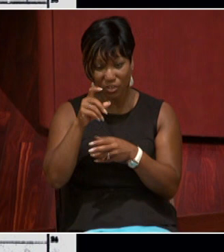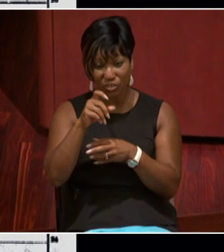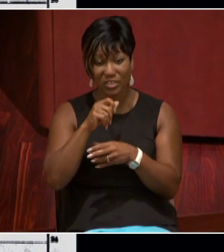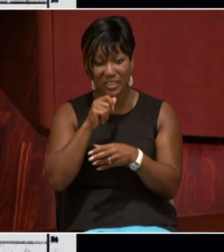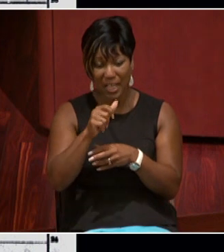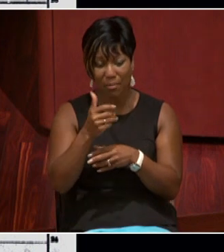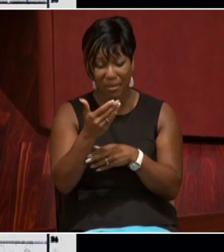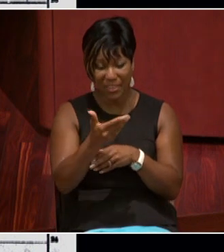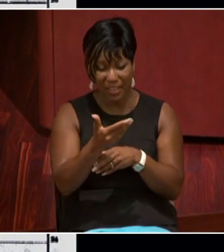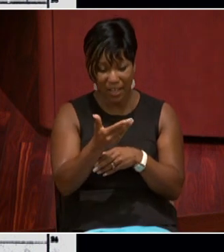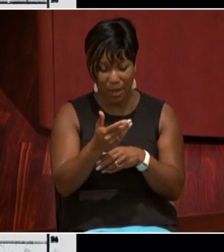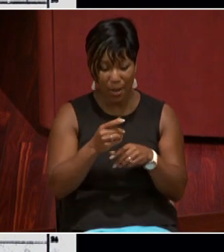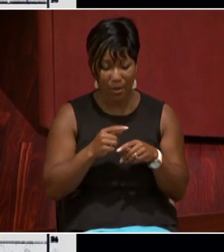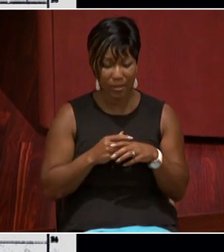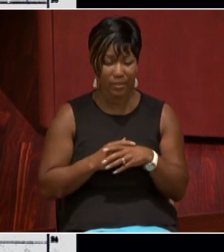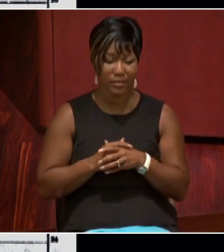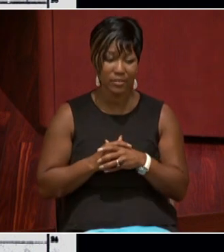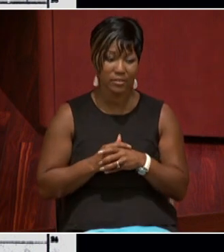record.